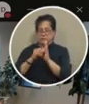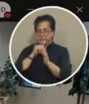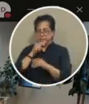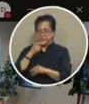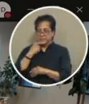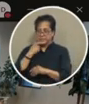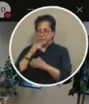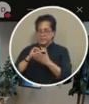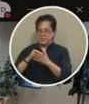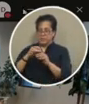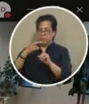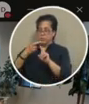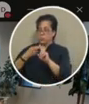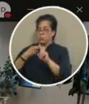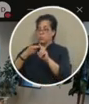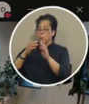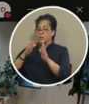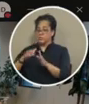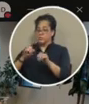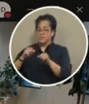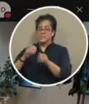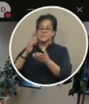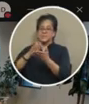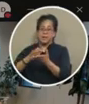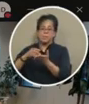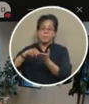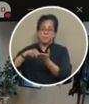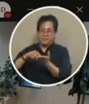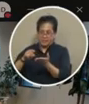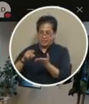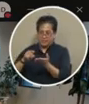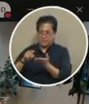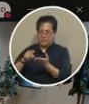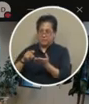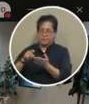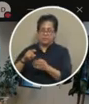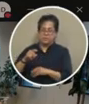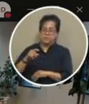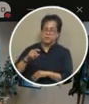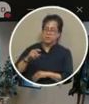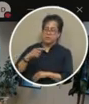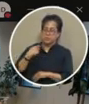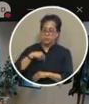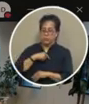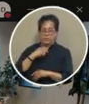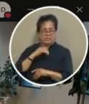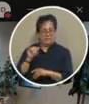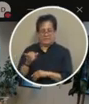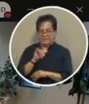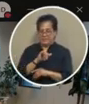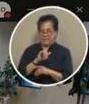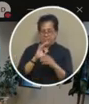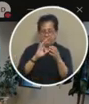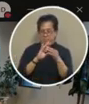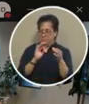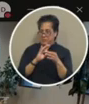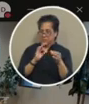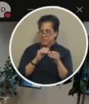state that the renter can stop making payments. We did get the same message from the